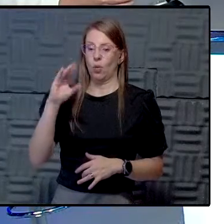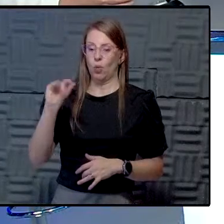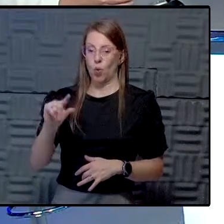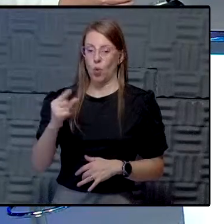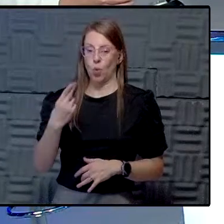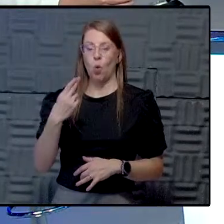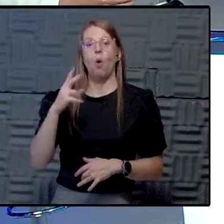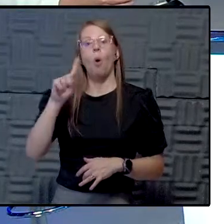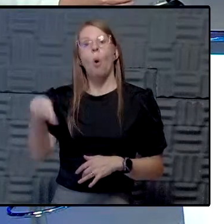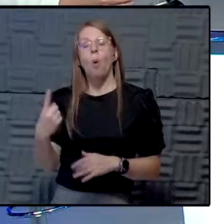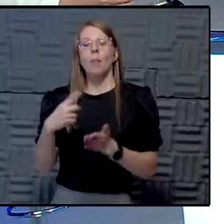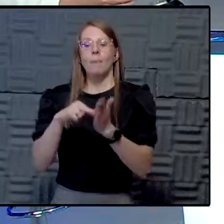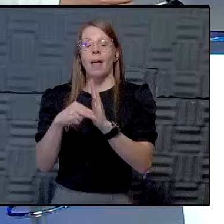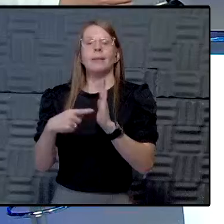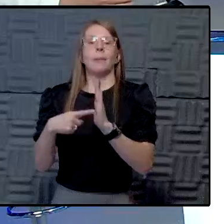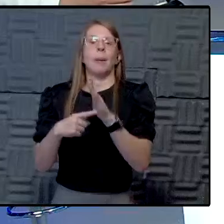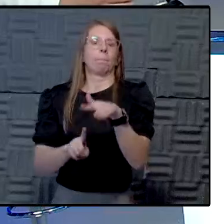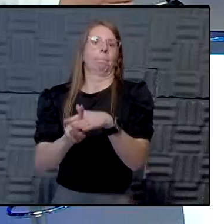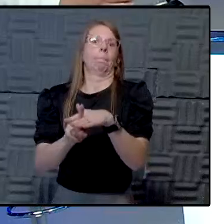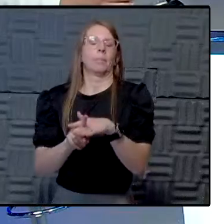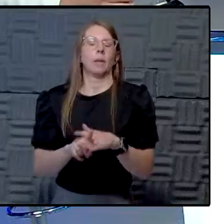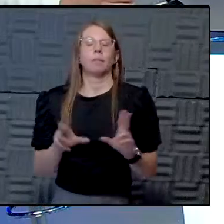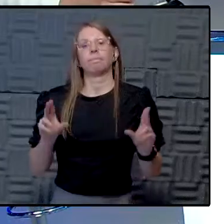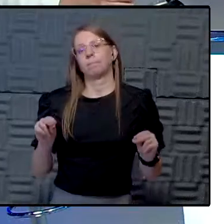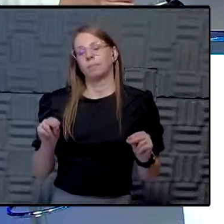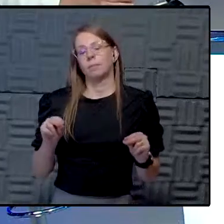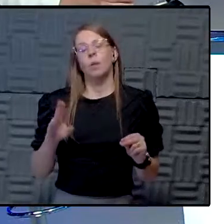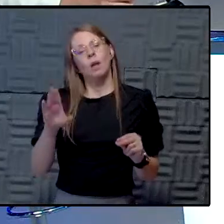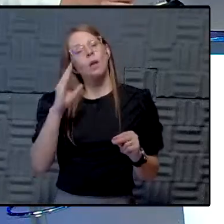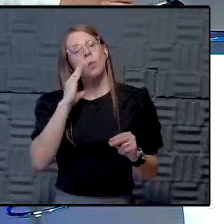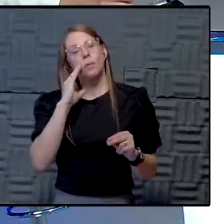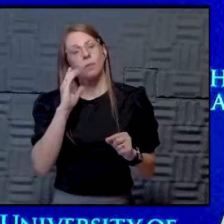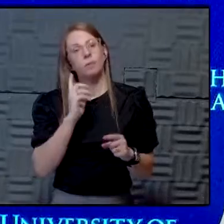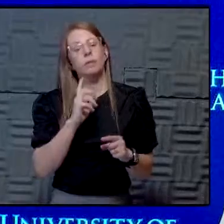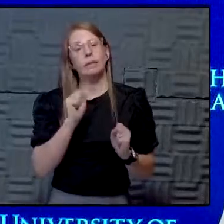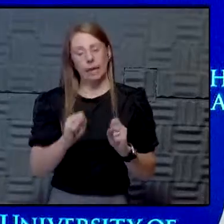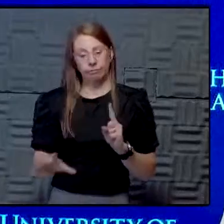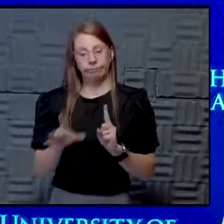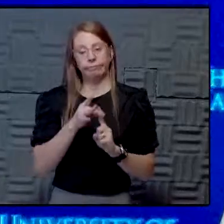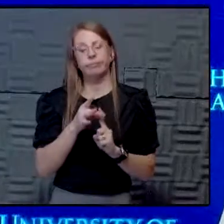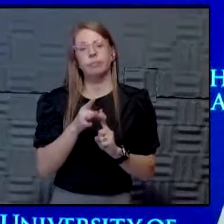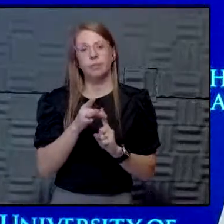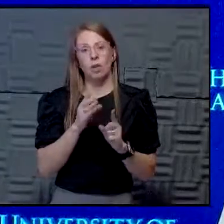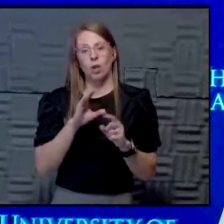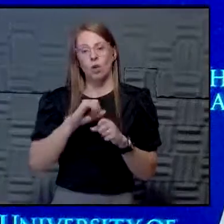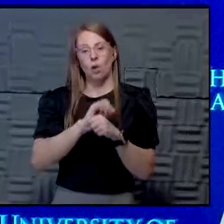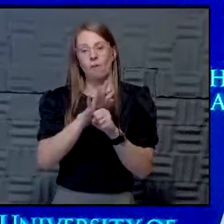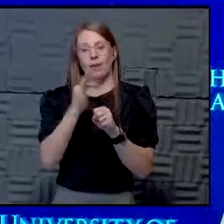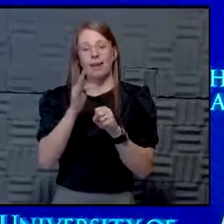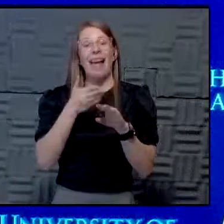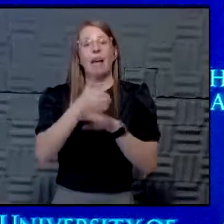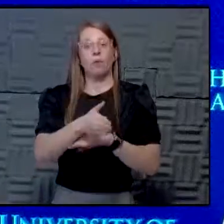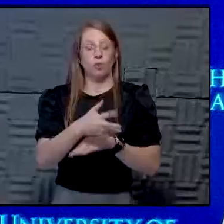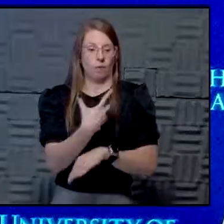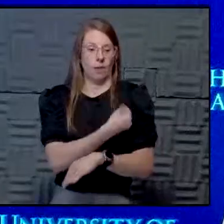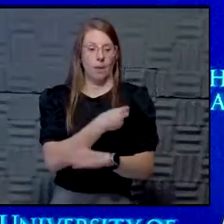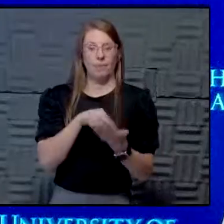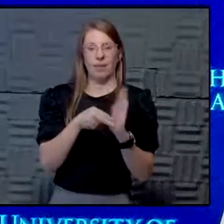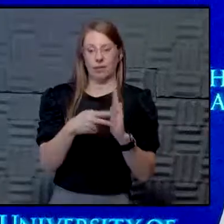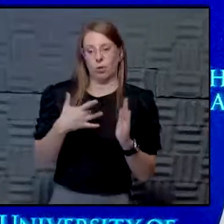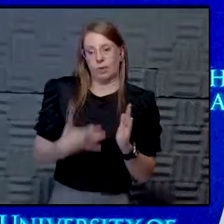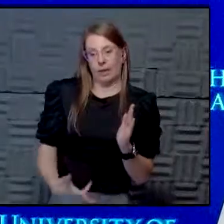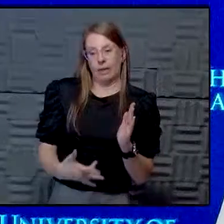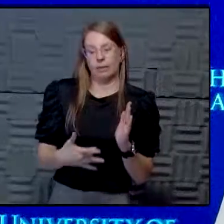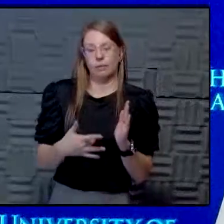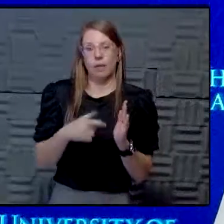so she's confused. Yeah, great question. No. Because we know you can get COVID-19 even after the vaccination. It just means you tend not to